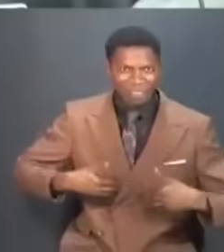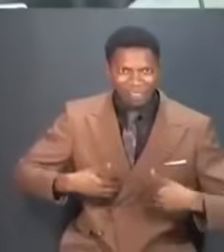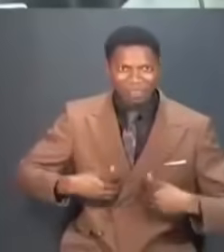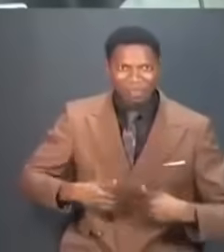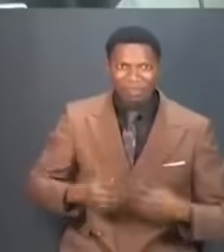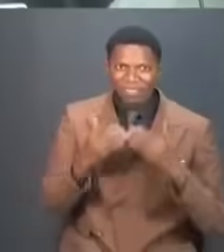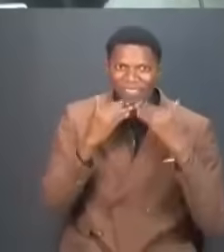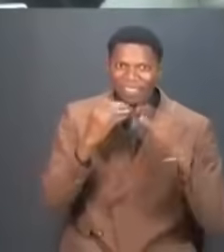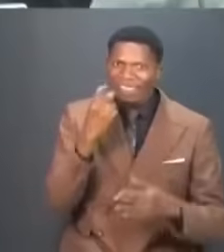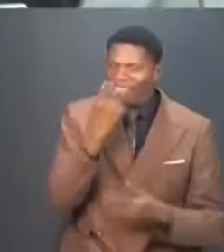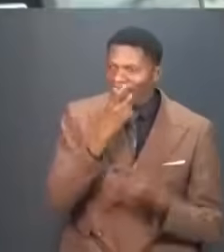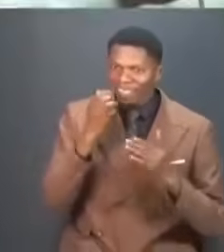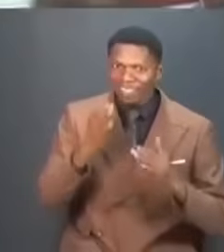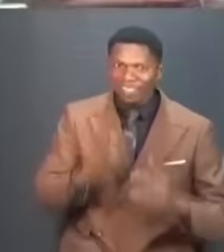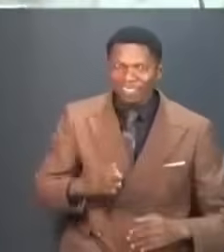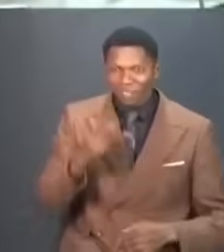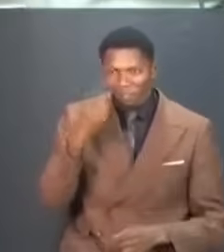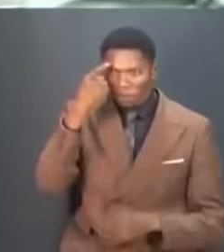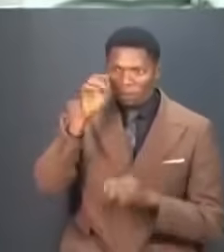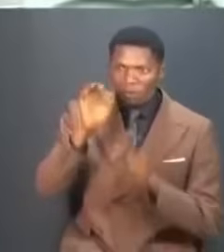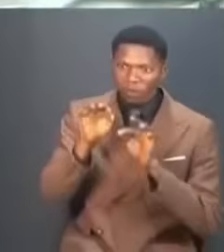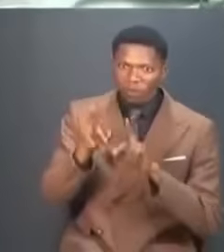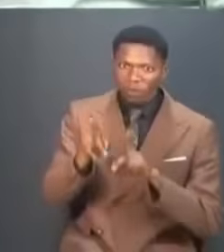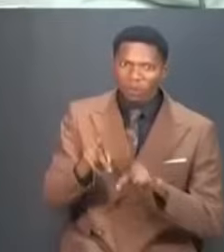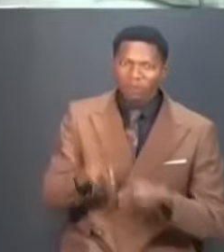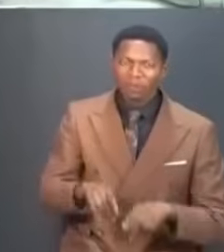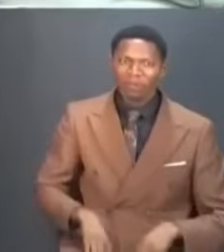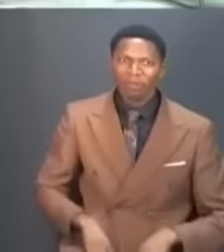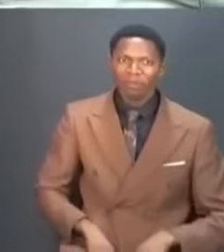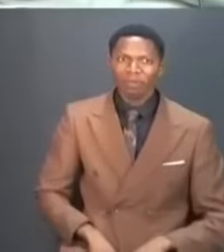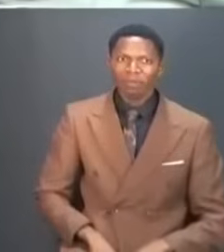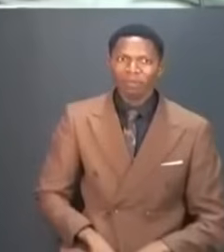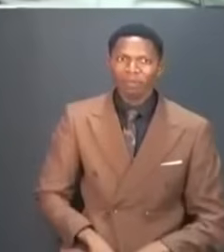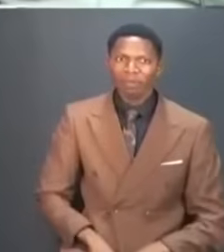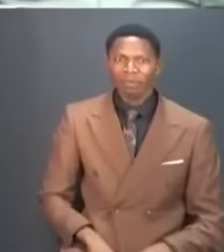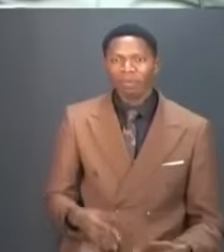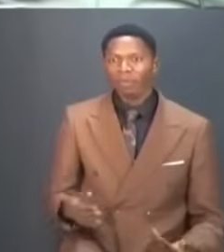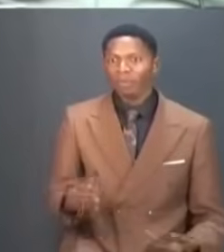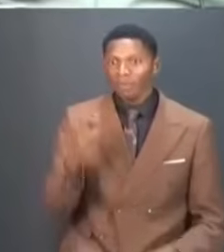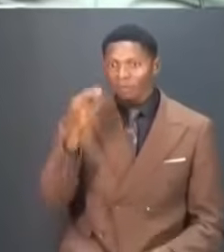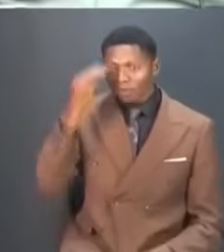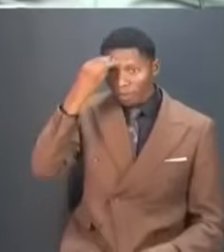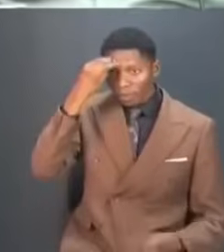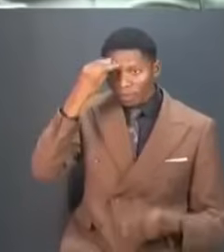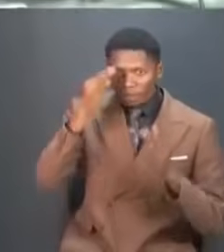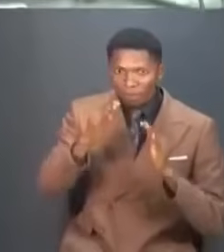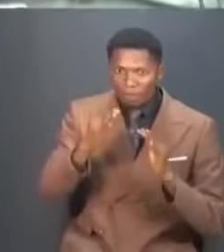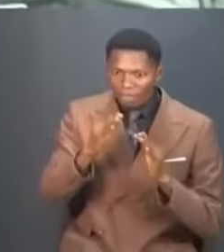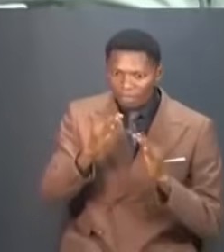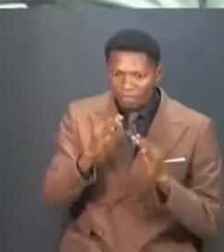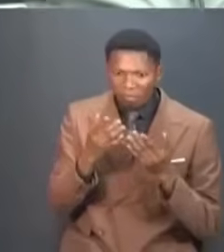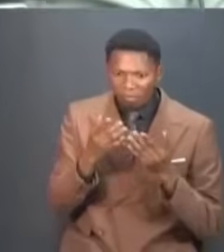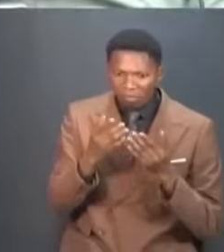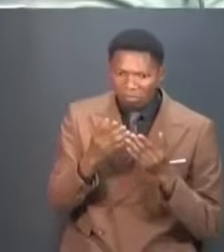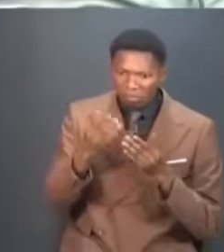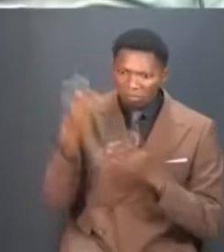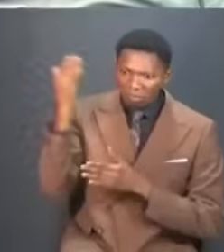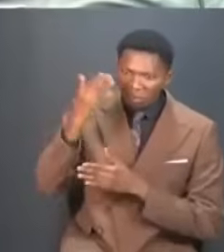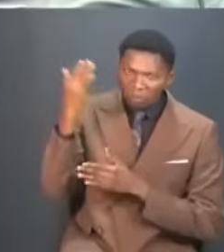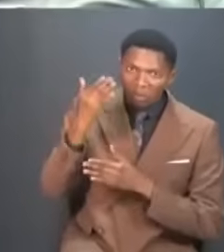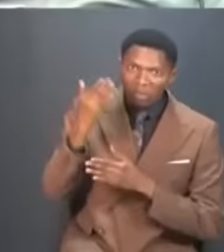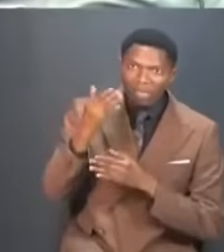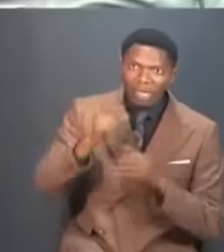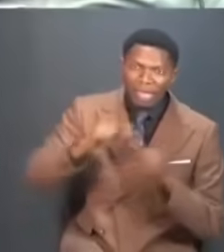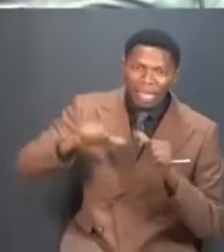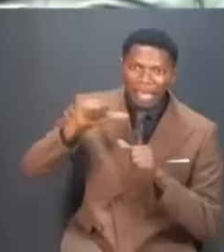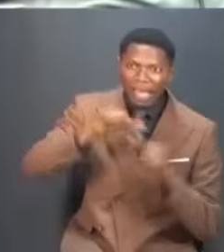Thank you, Mr. Speaker, for the opportunity. Mr. Speaker, the minister talks about farmers